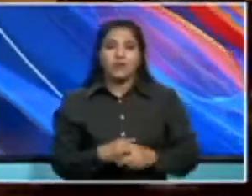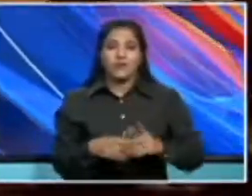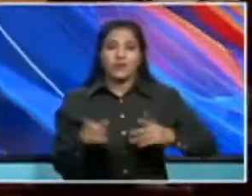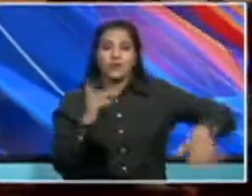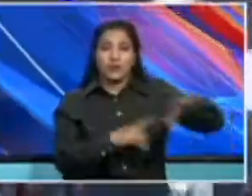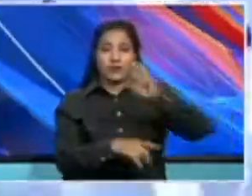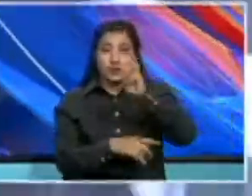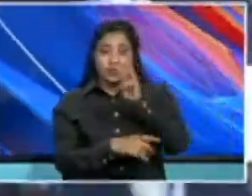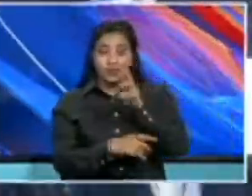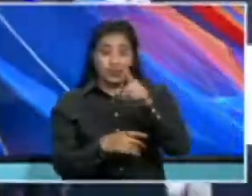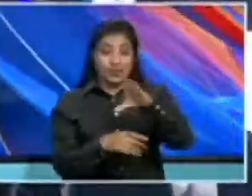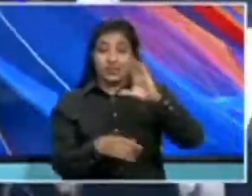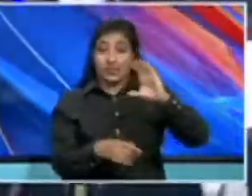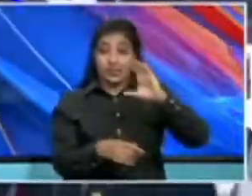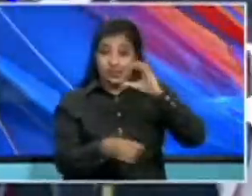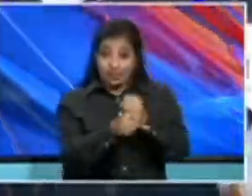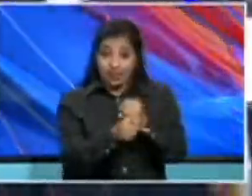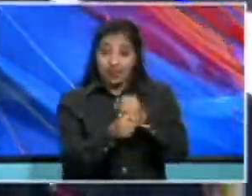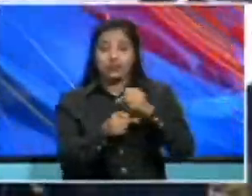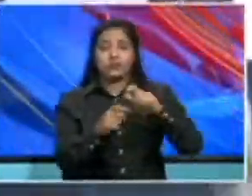the Chhattisgarh team walking past.